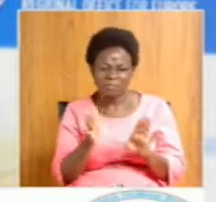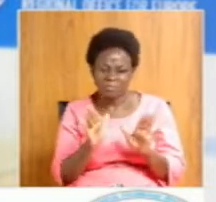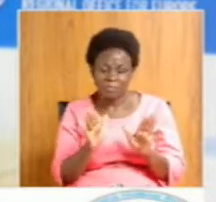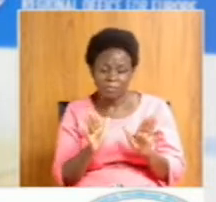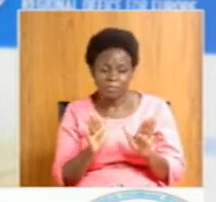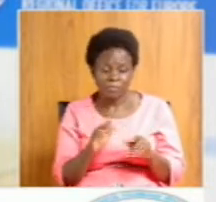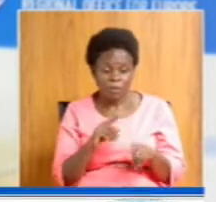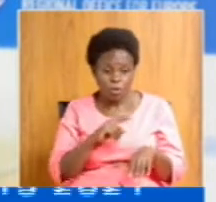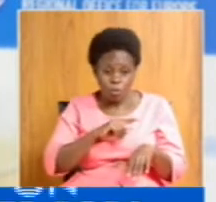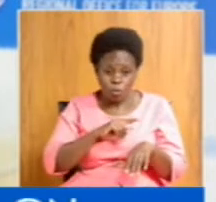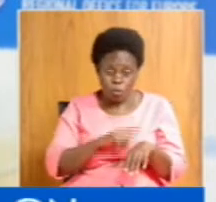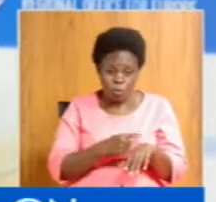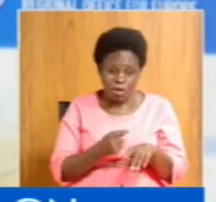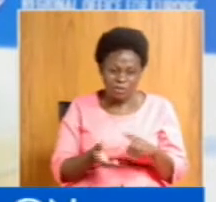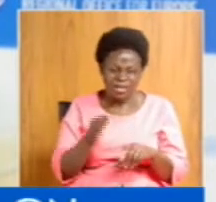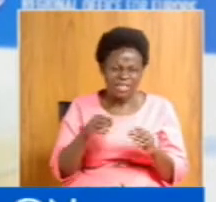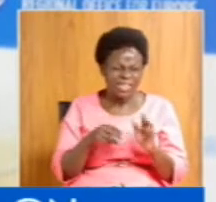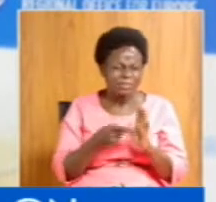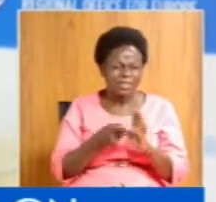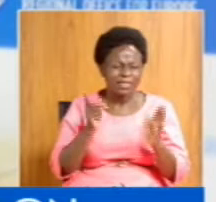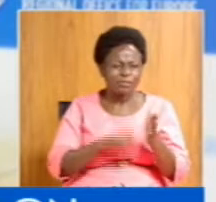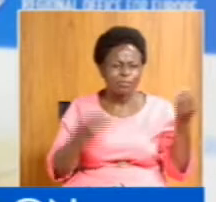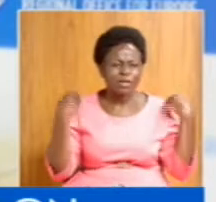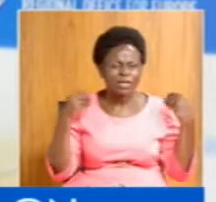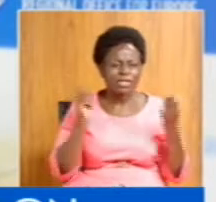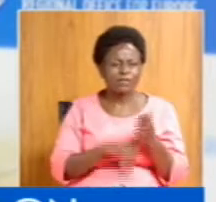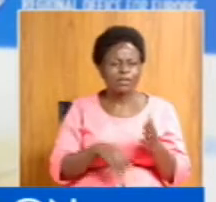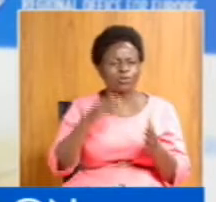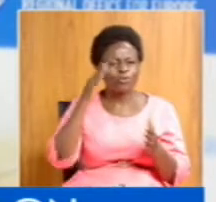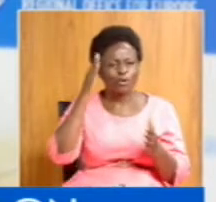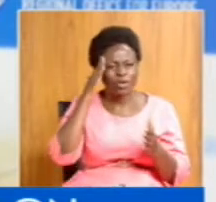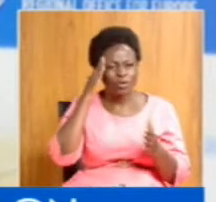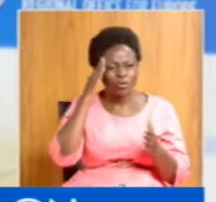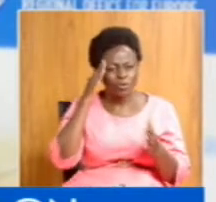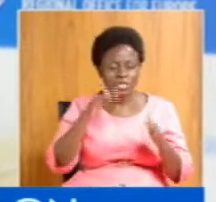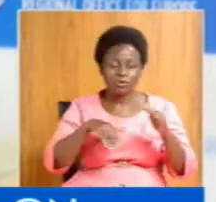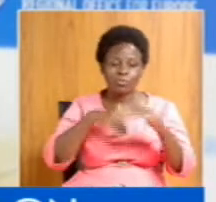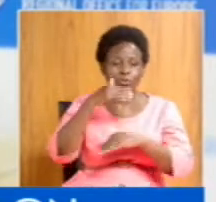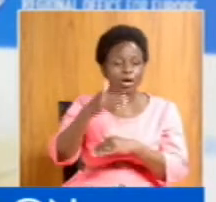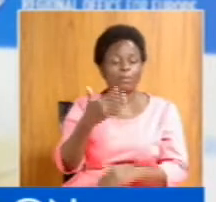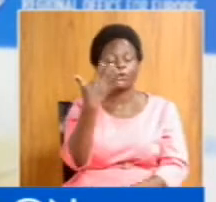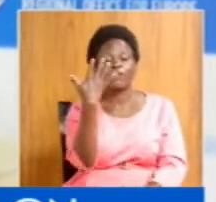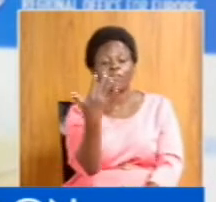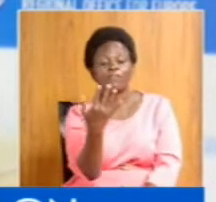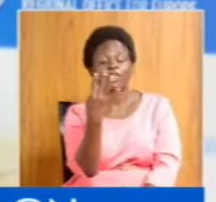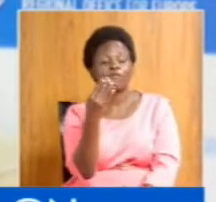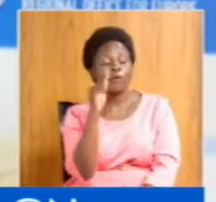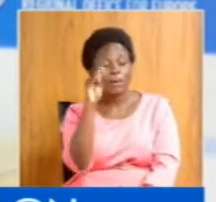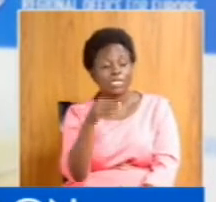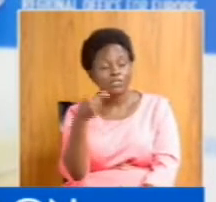when we get to what does this mean practically for us we know that it is going to go over 54% of GDP